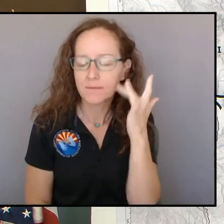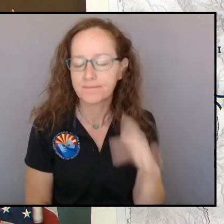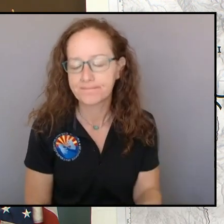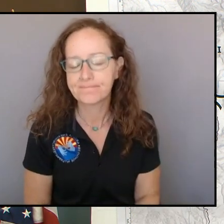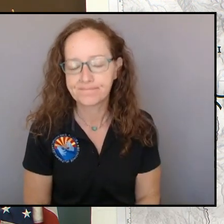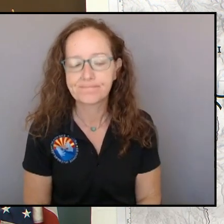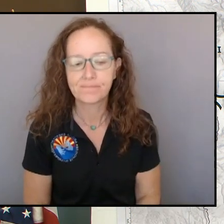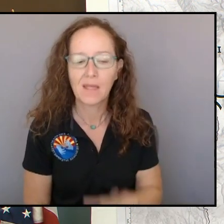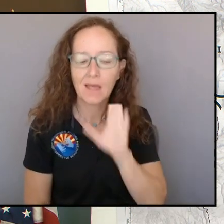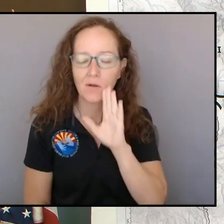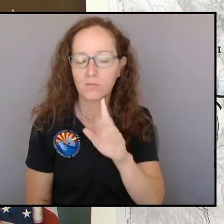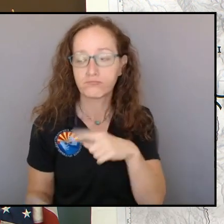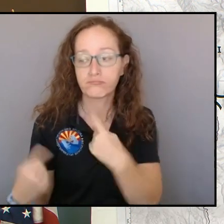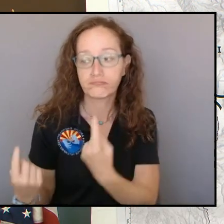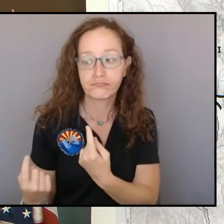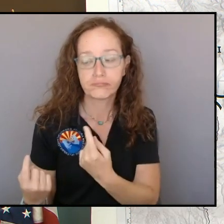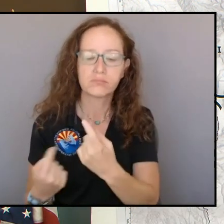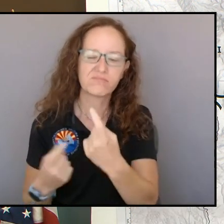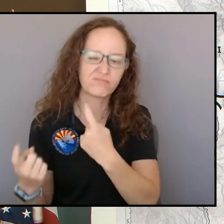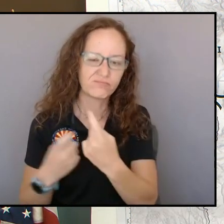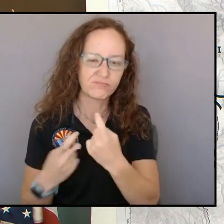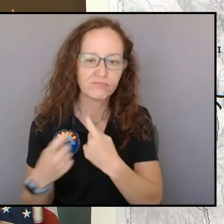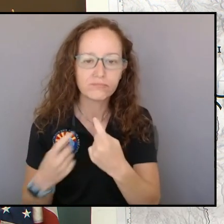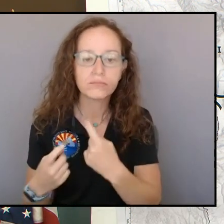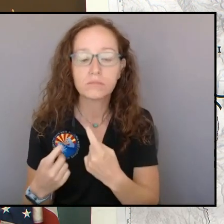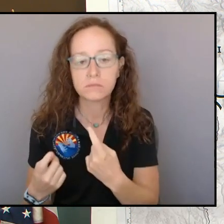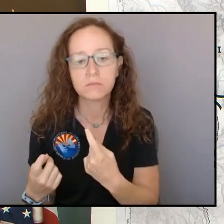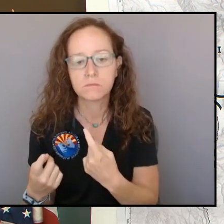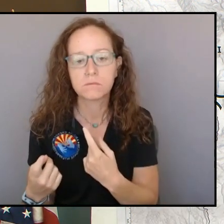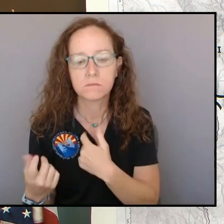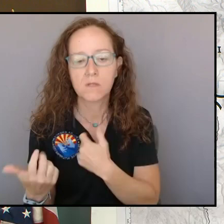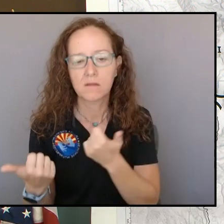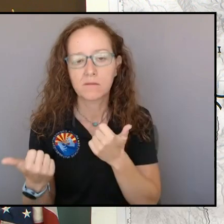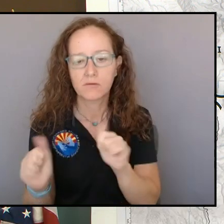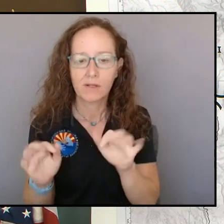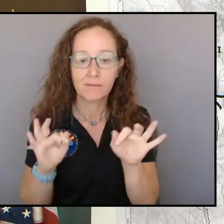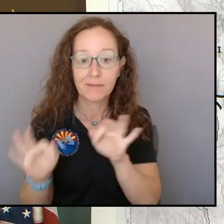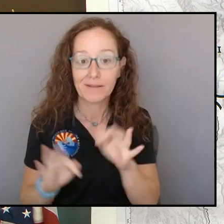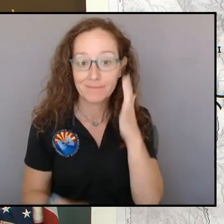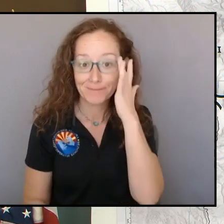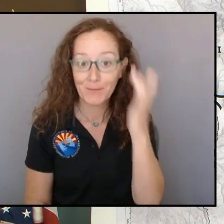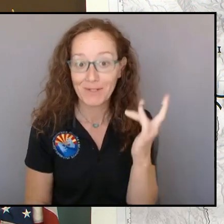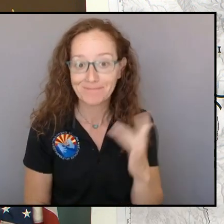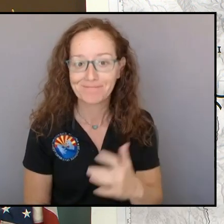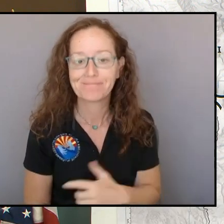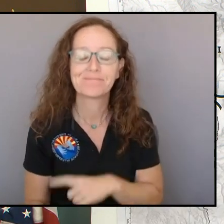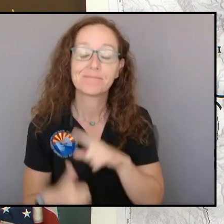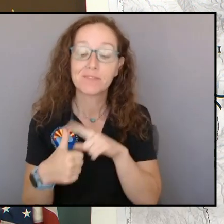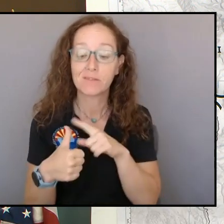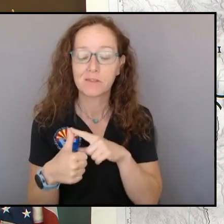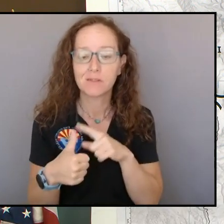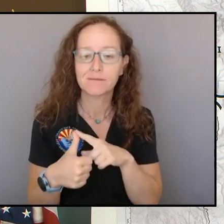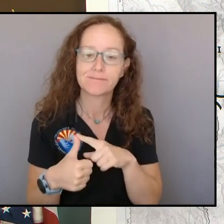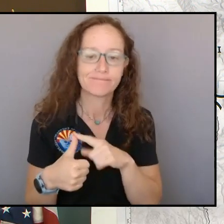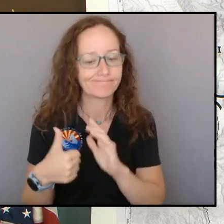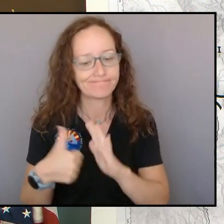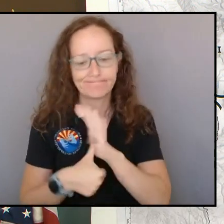questions over the course of the last few days of the why. So first and foremost, your safety is